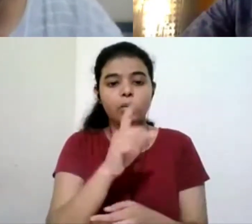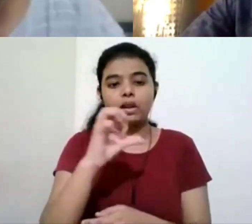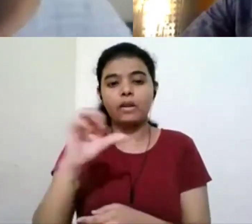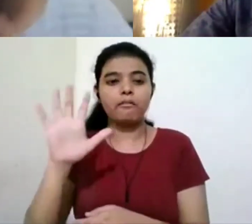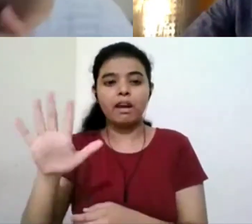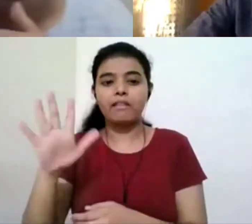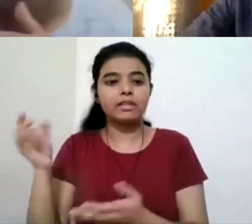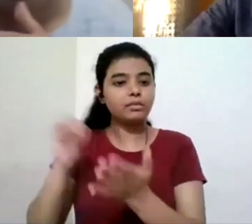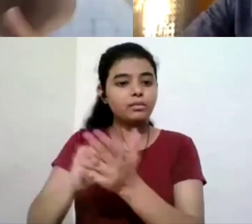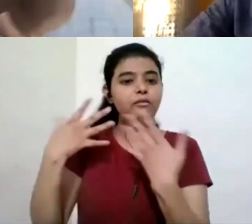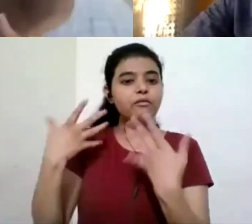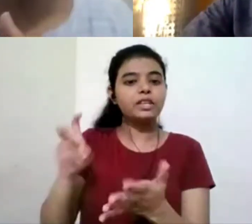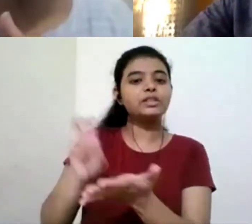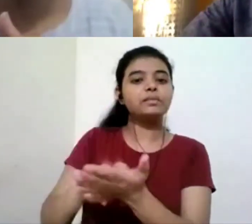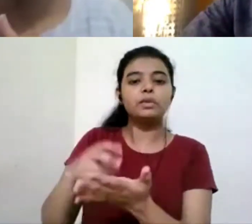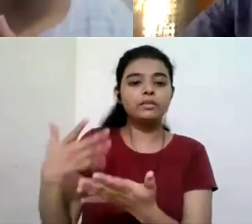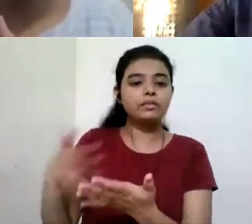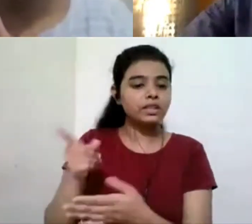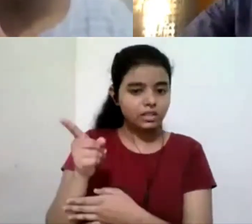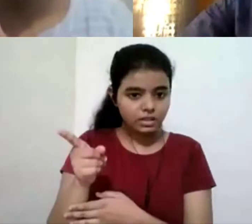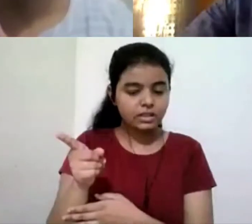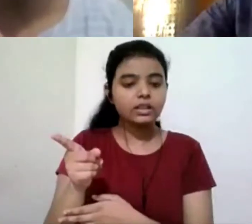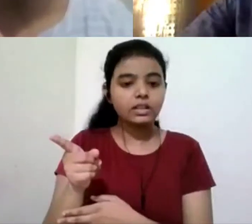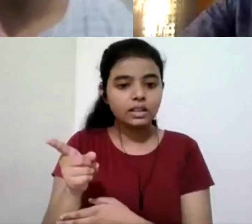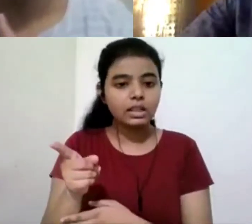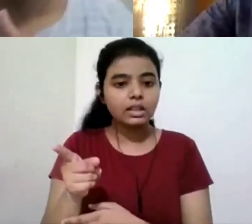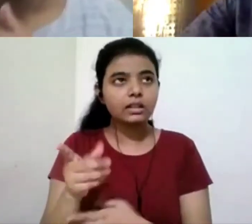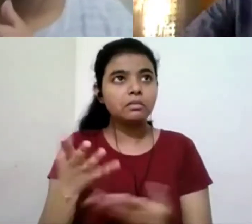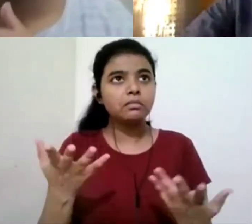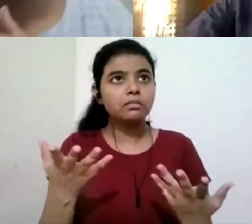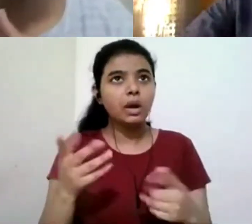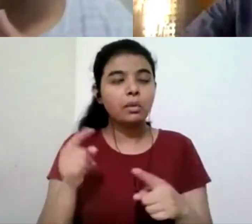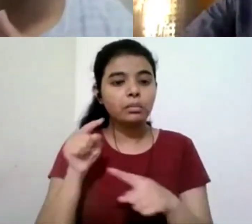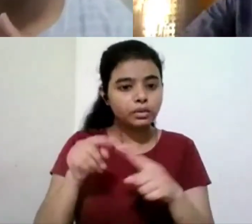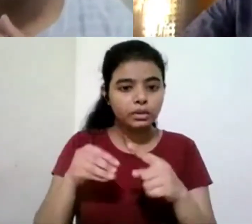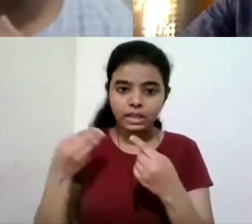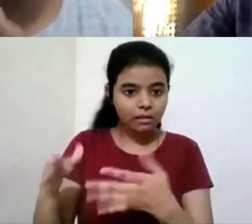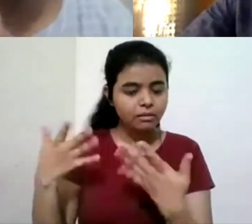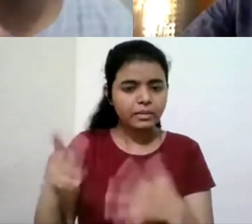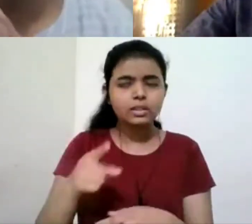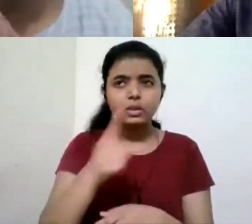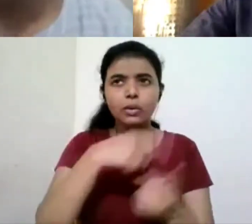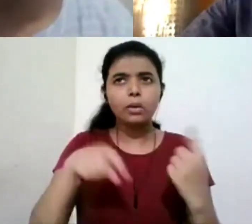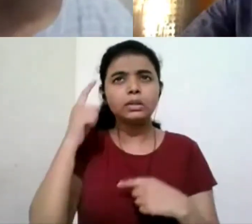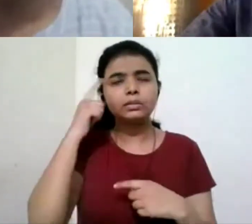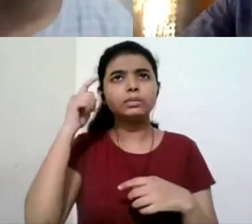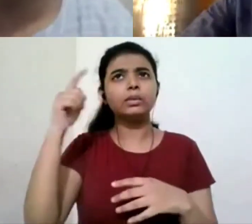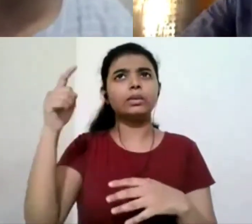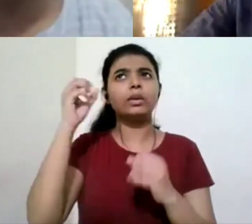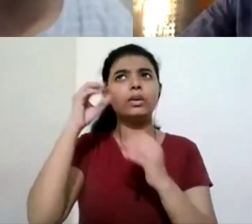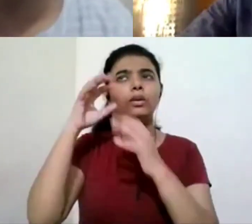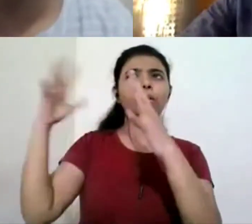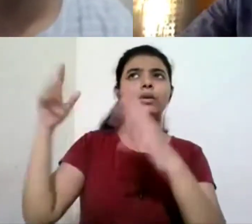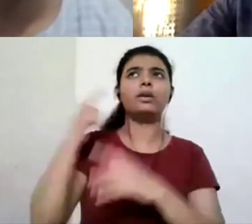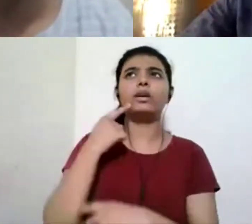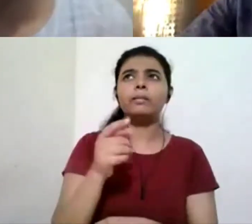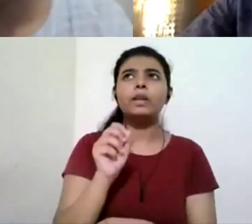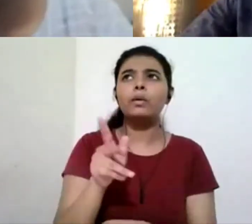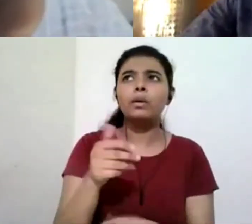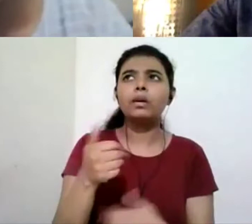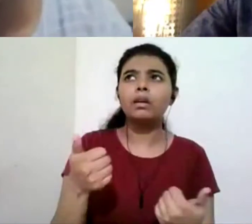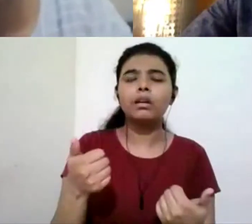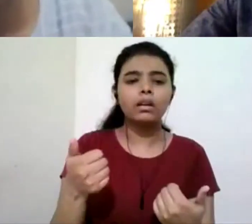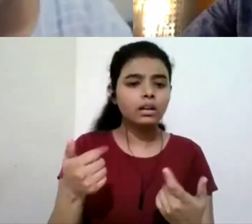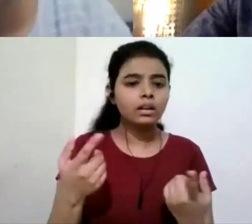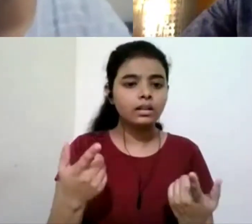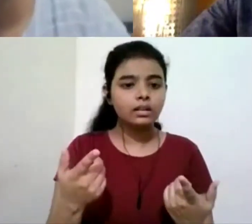statute, you needed to in some manner, you know, comprehend that, okay, if I have